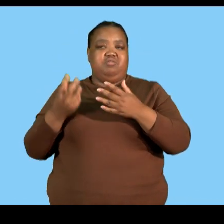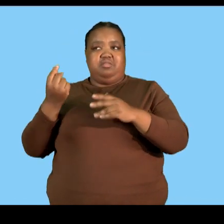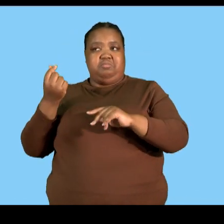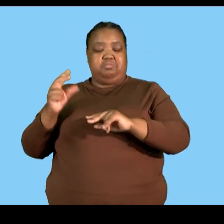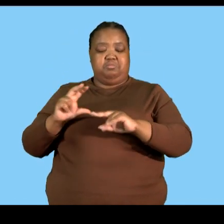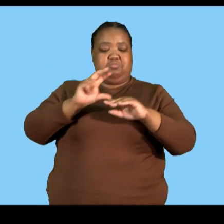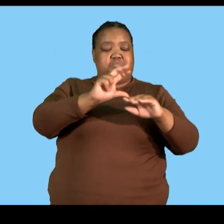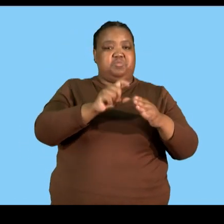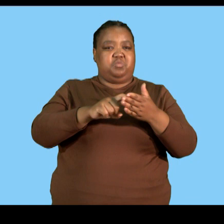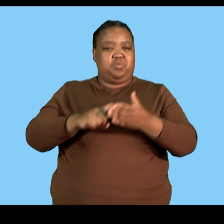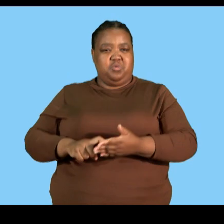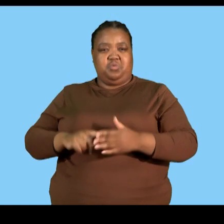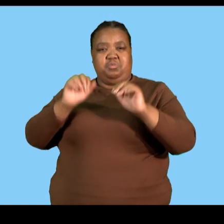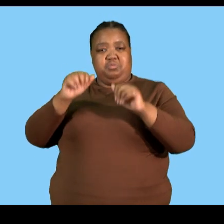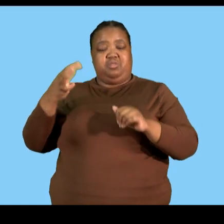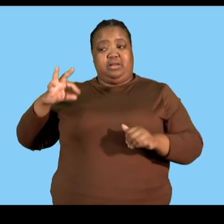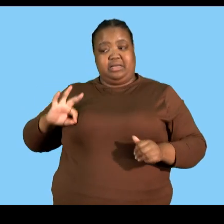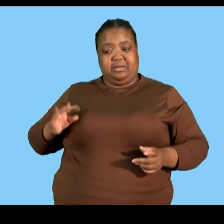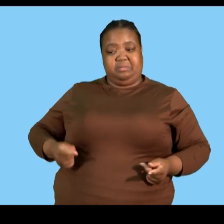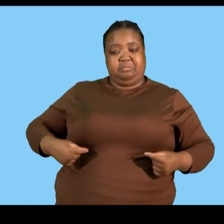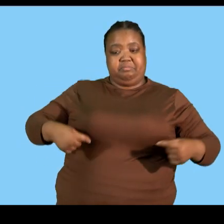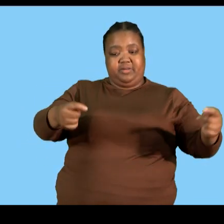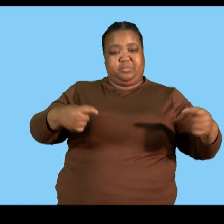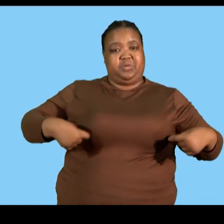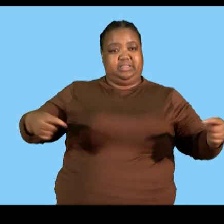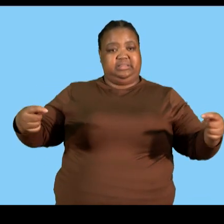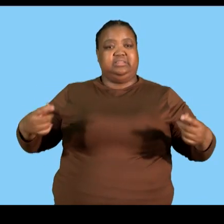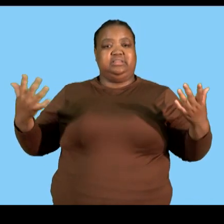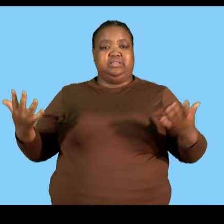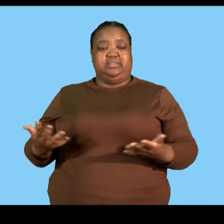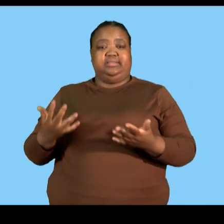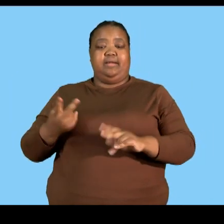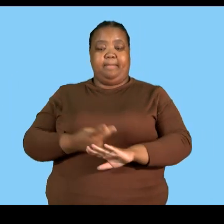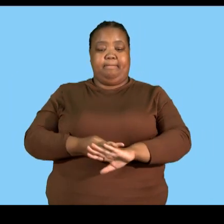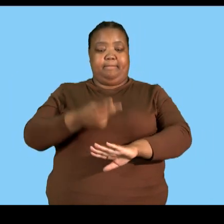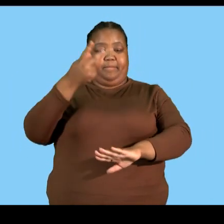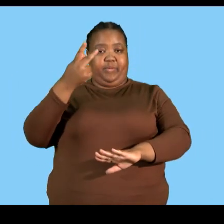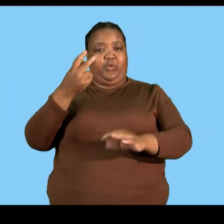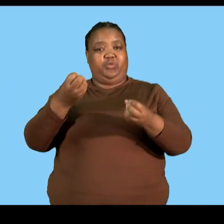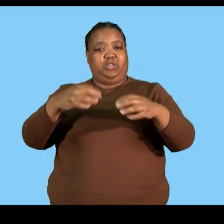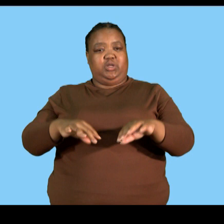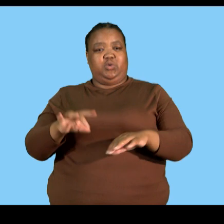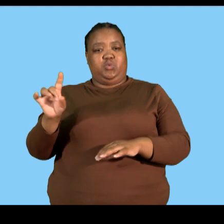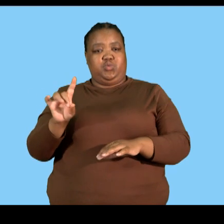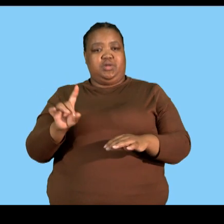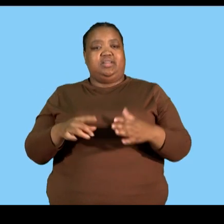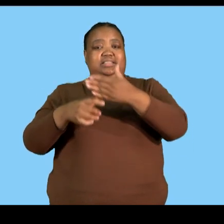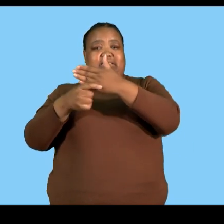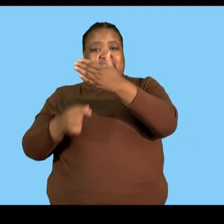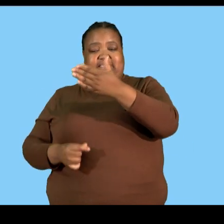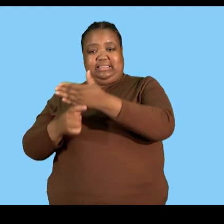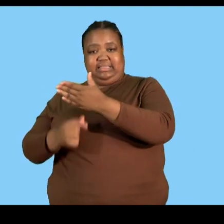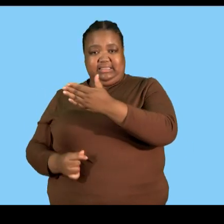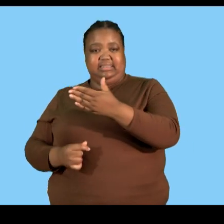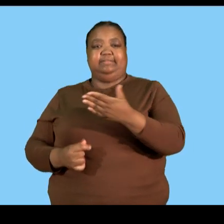interest, income and expenditure, profit and a loss, income and